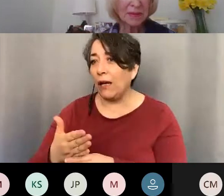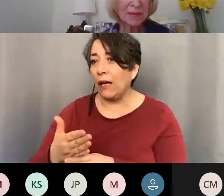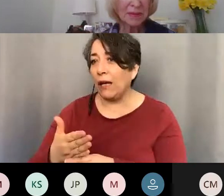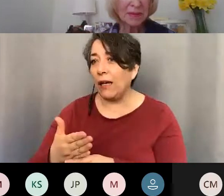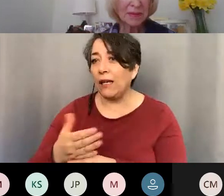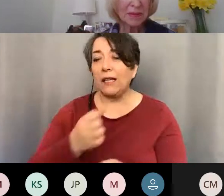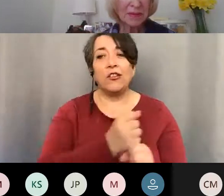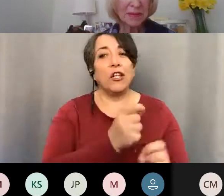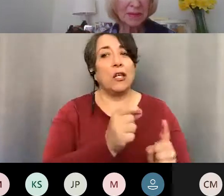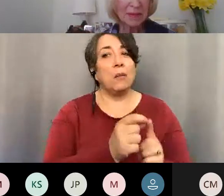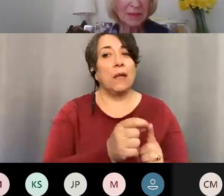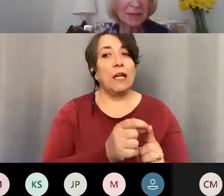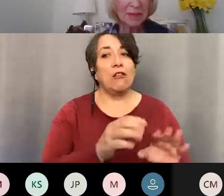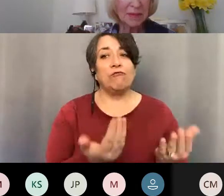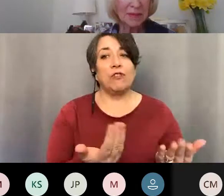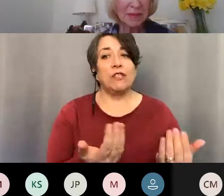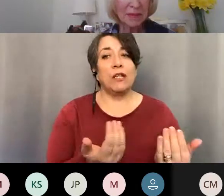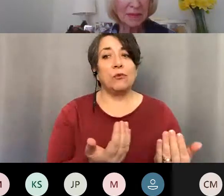unfortunately.